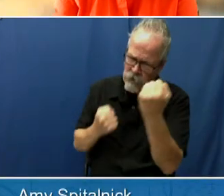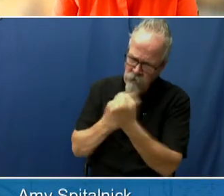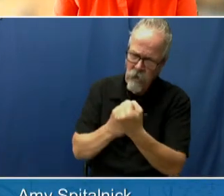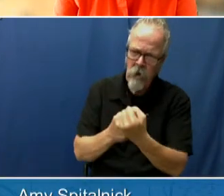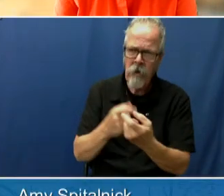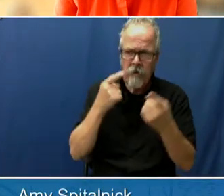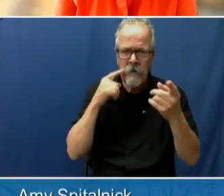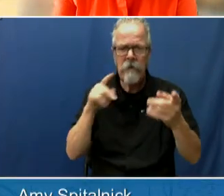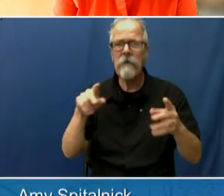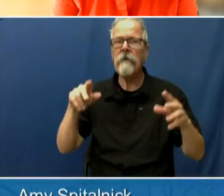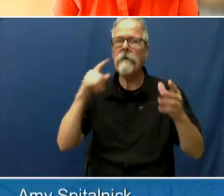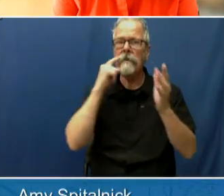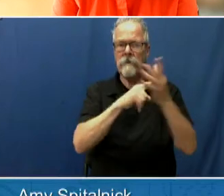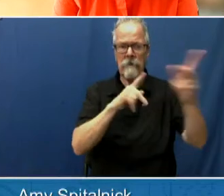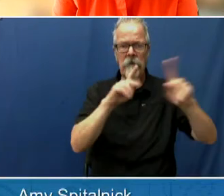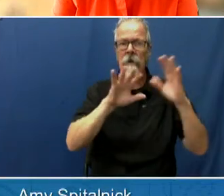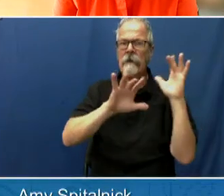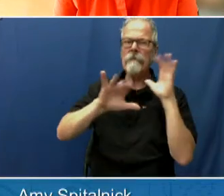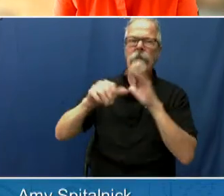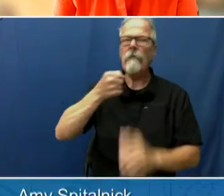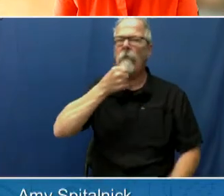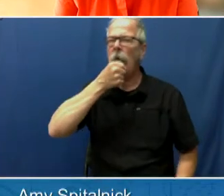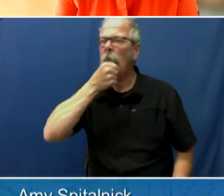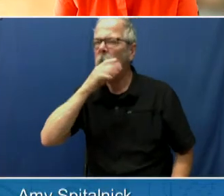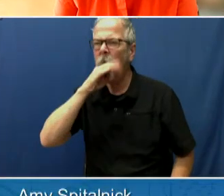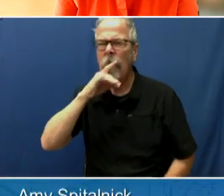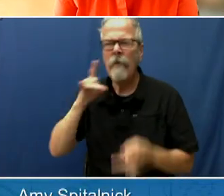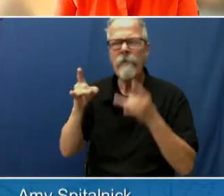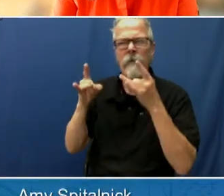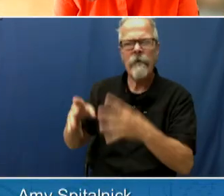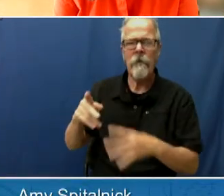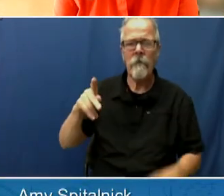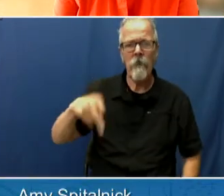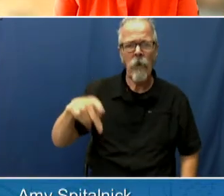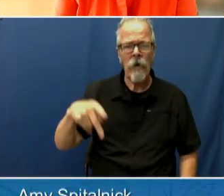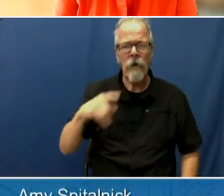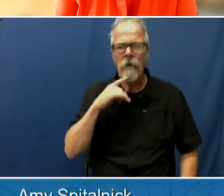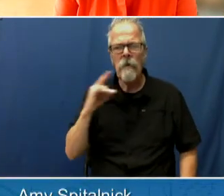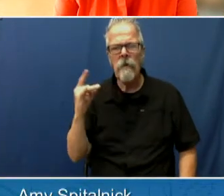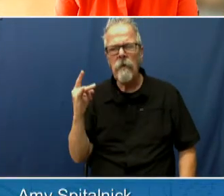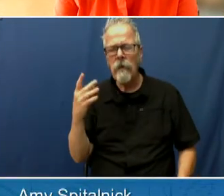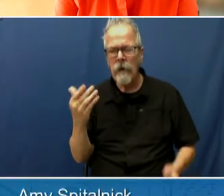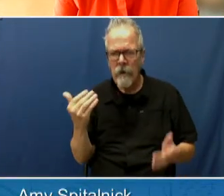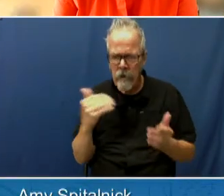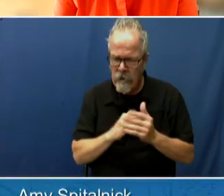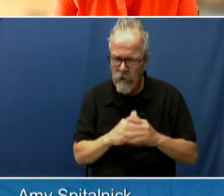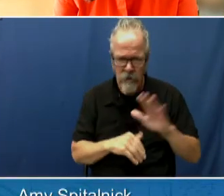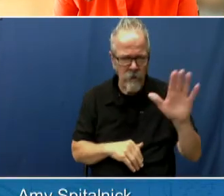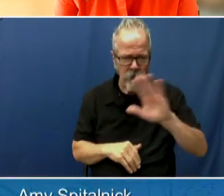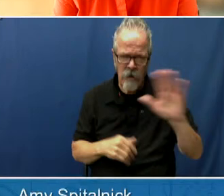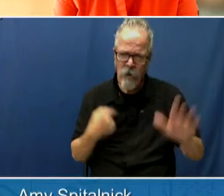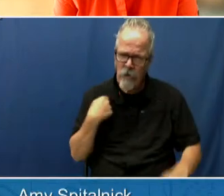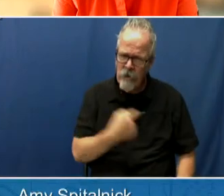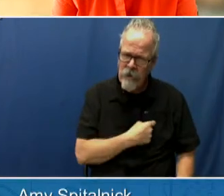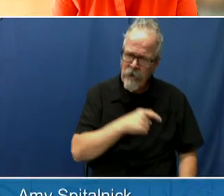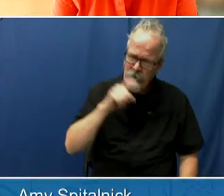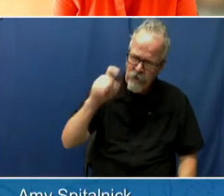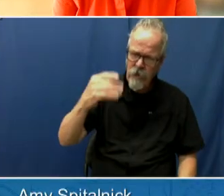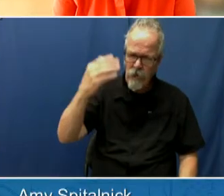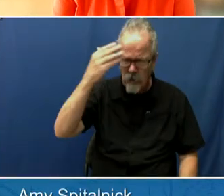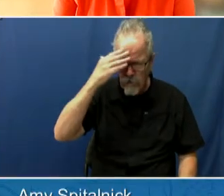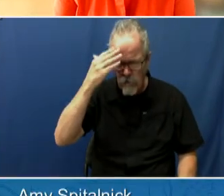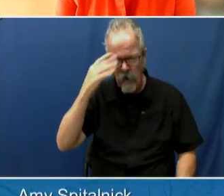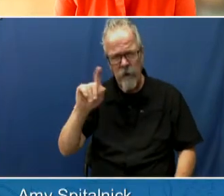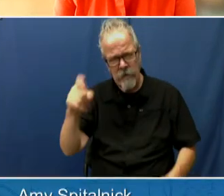and extremism Portland is bracing for yet again. We need to use the tools we have to send a clear message that this violence, that